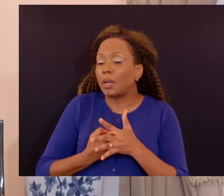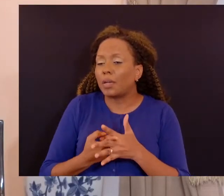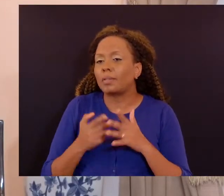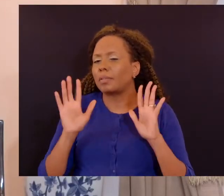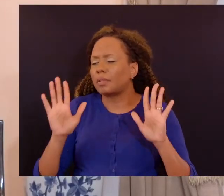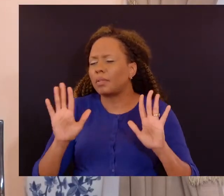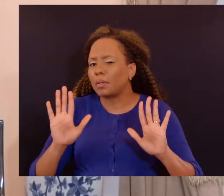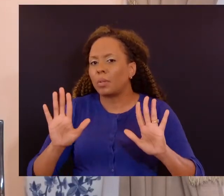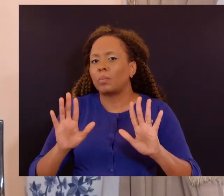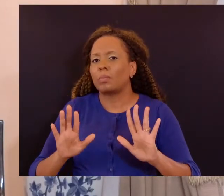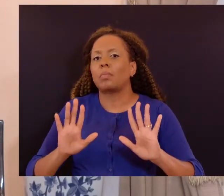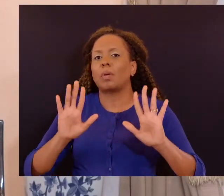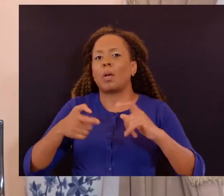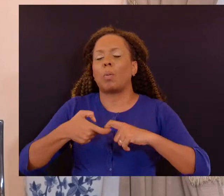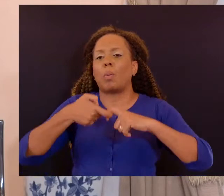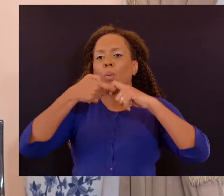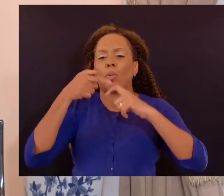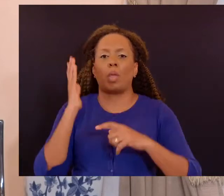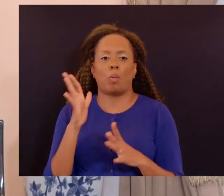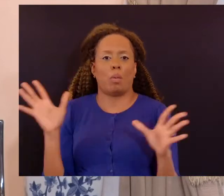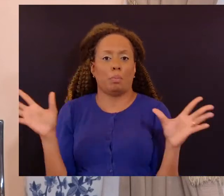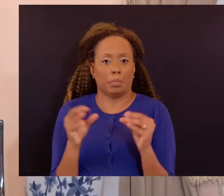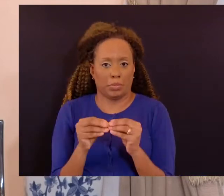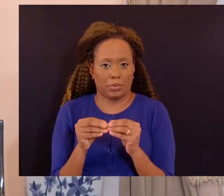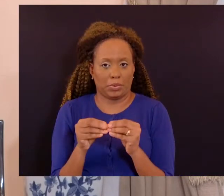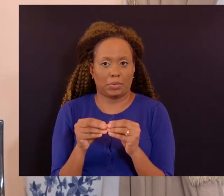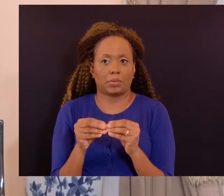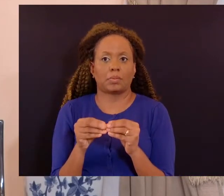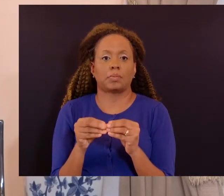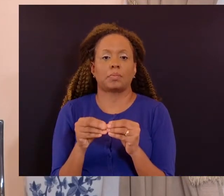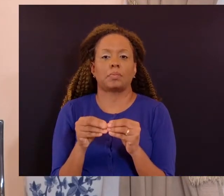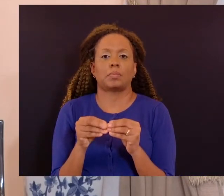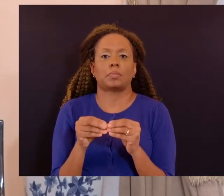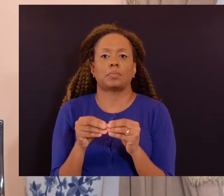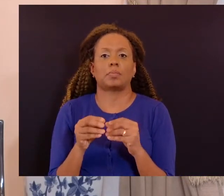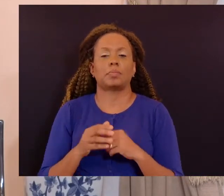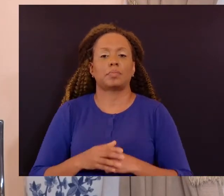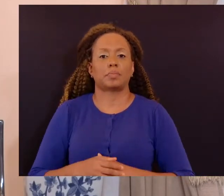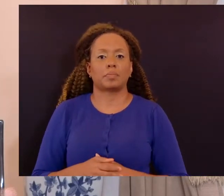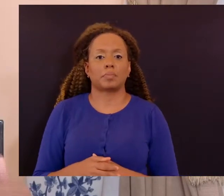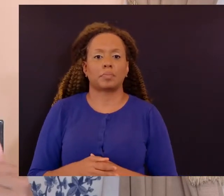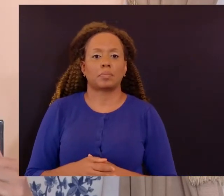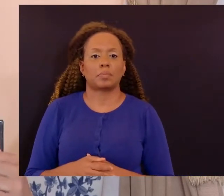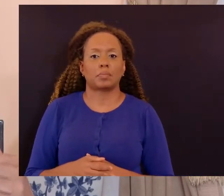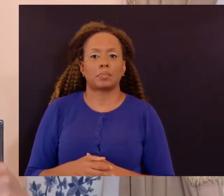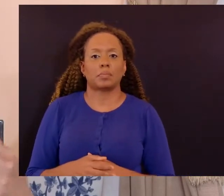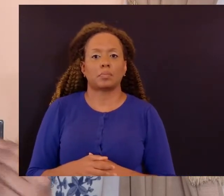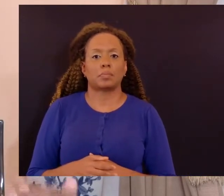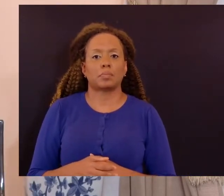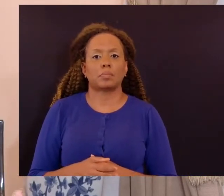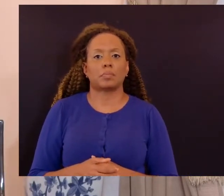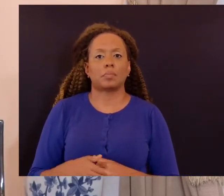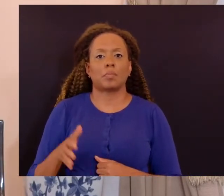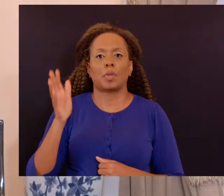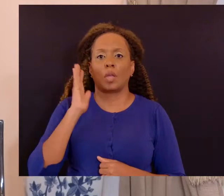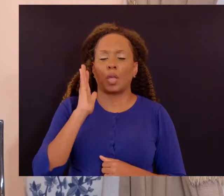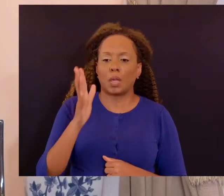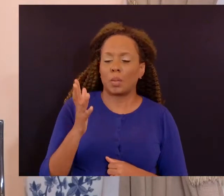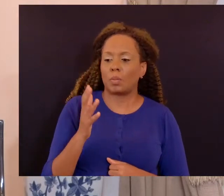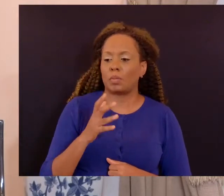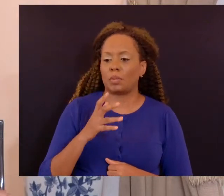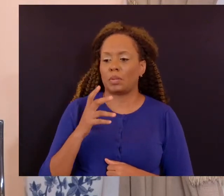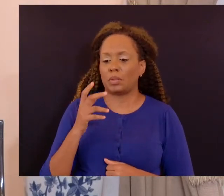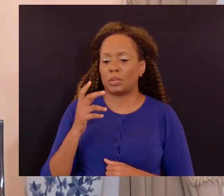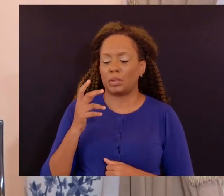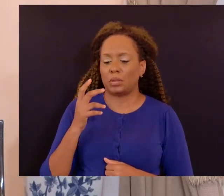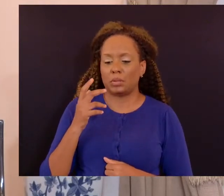the committee, with the various stakeholder interests, we will look at how this summer program will roll out in